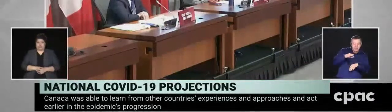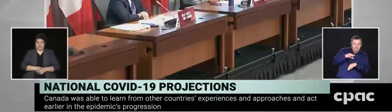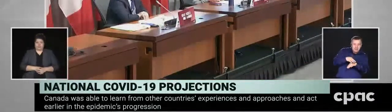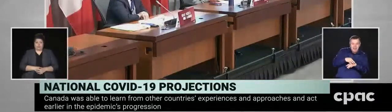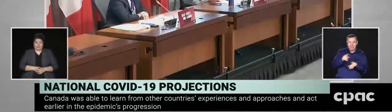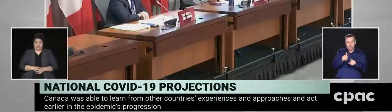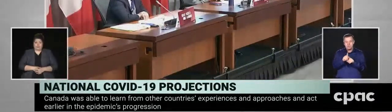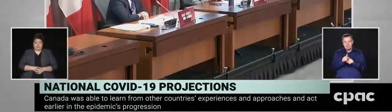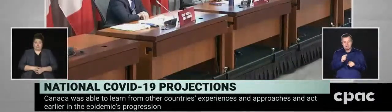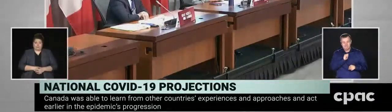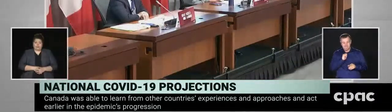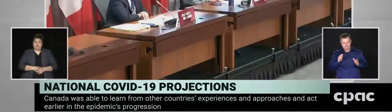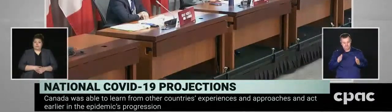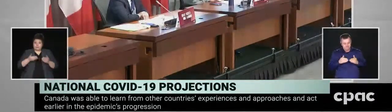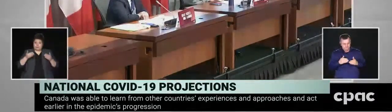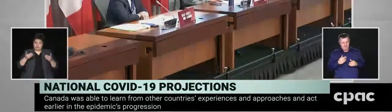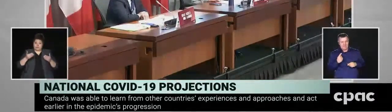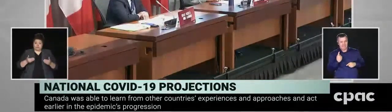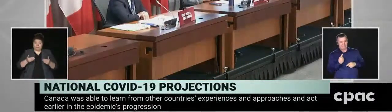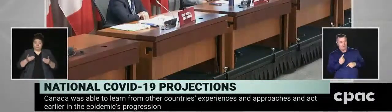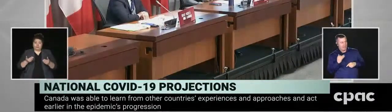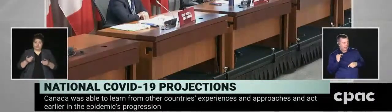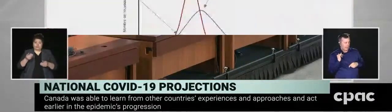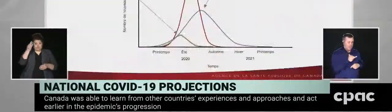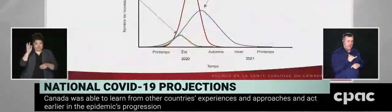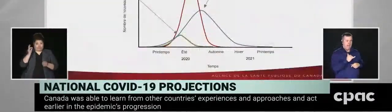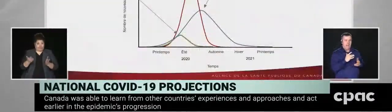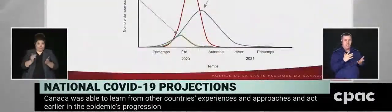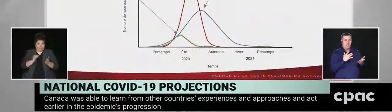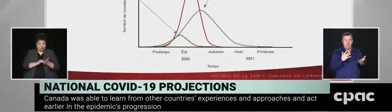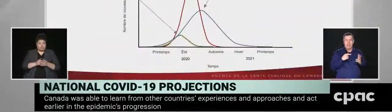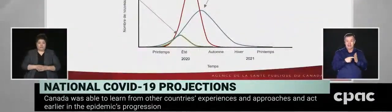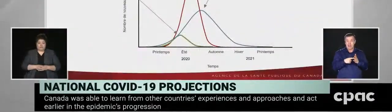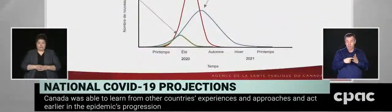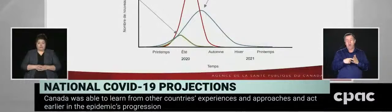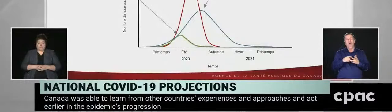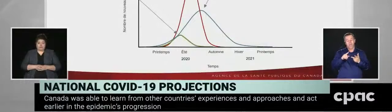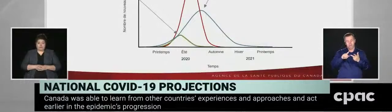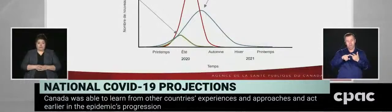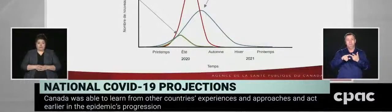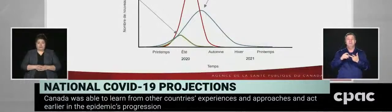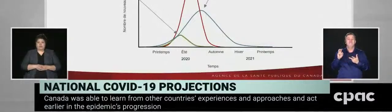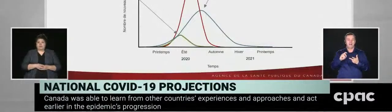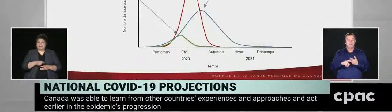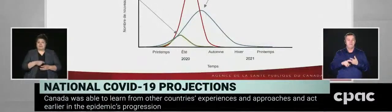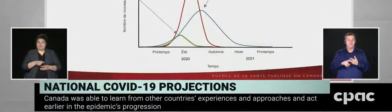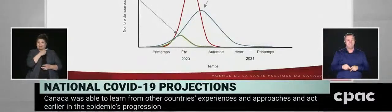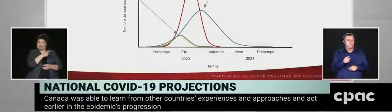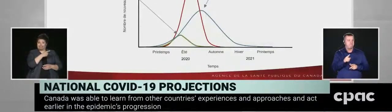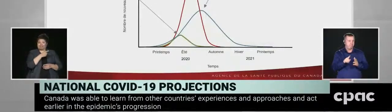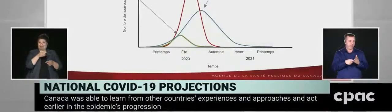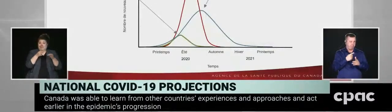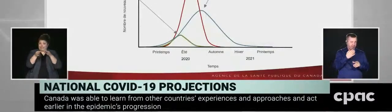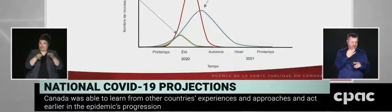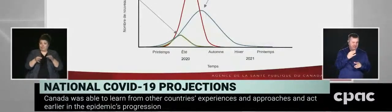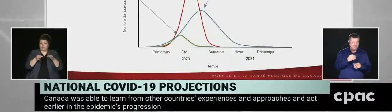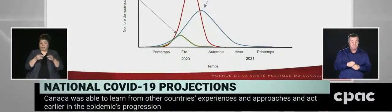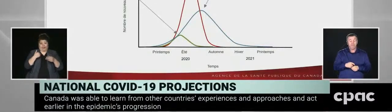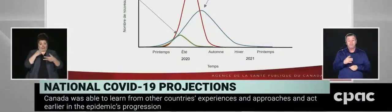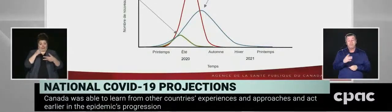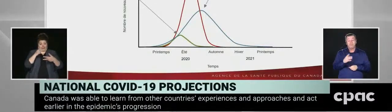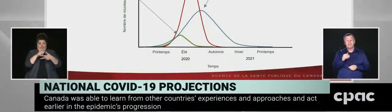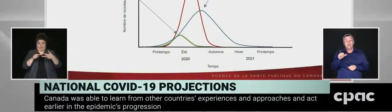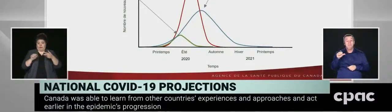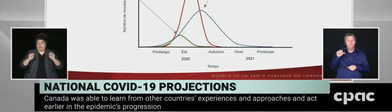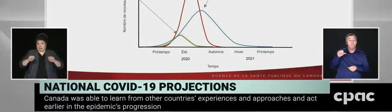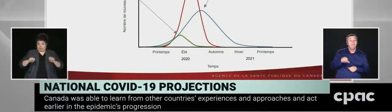Diapositive 14. Cette diapositive illustre trois scénarios possibles. Un pire cas, des figures où aucune mesure